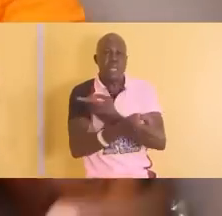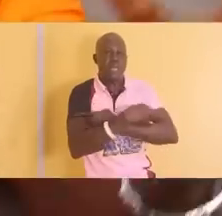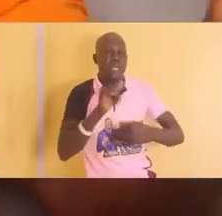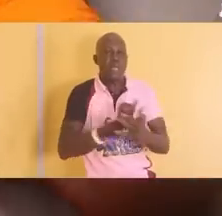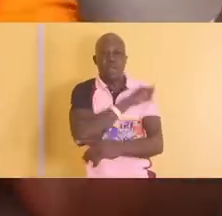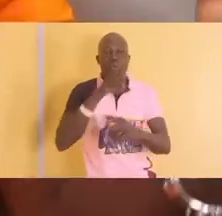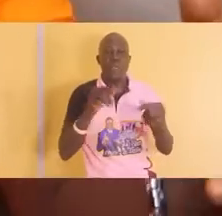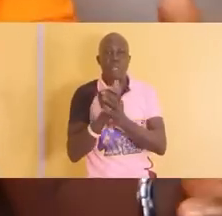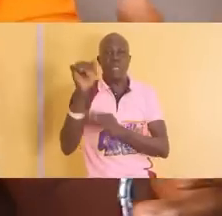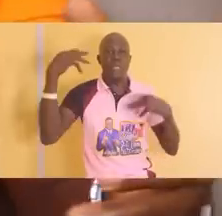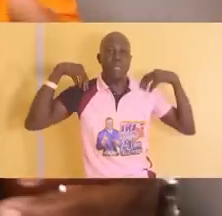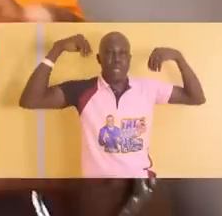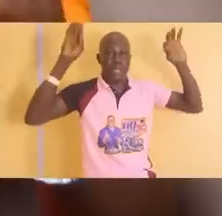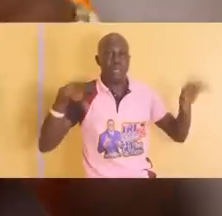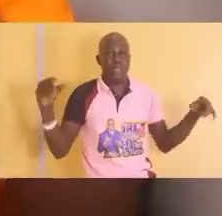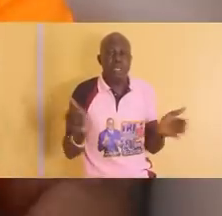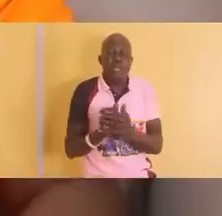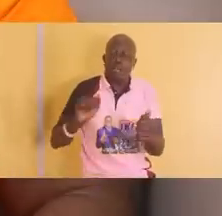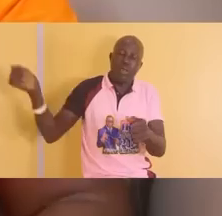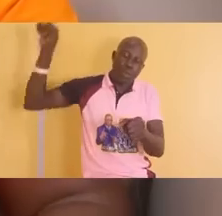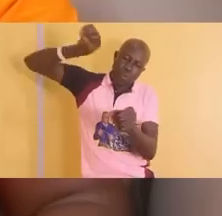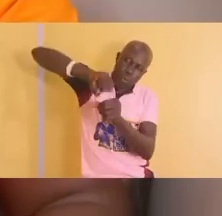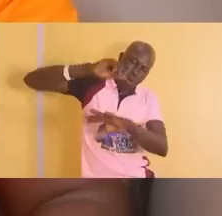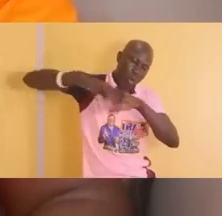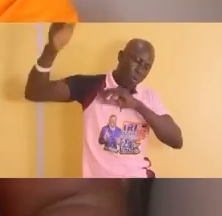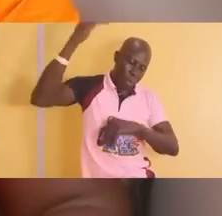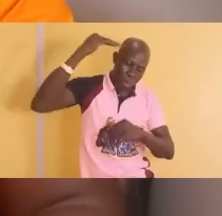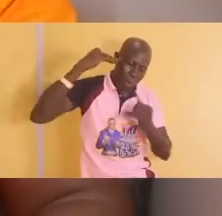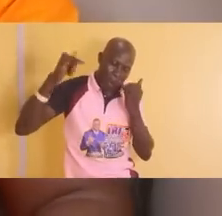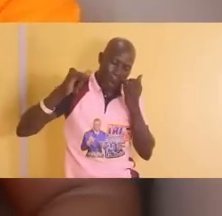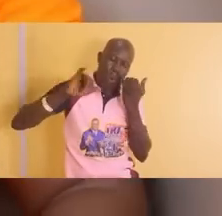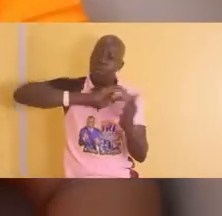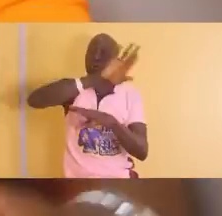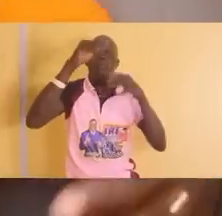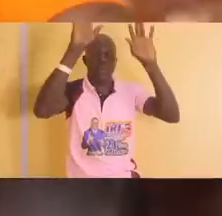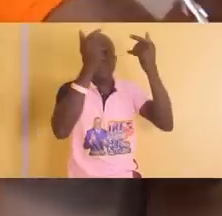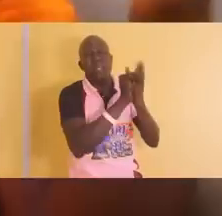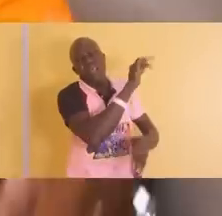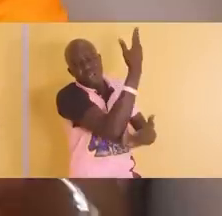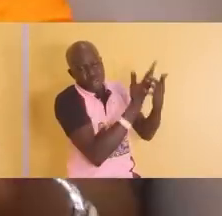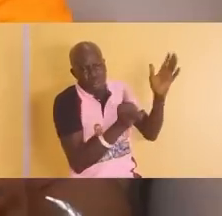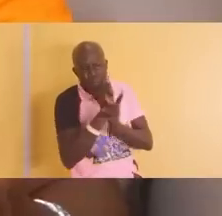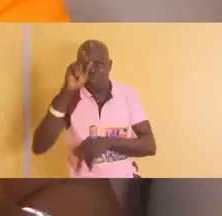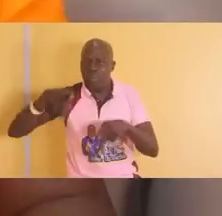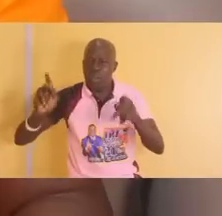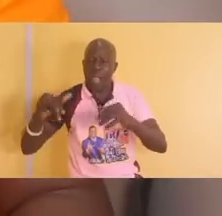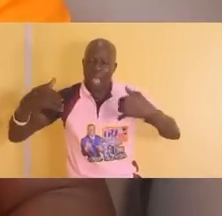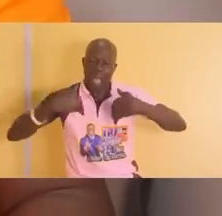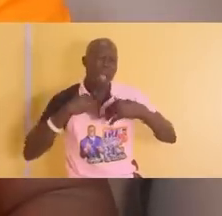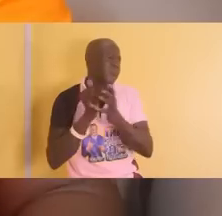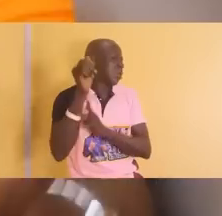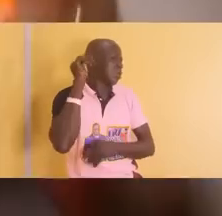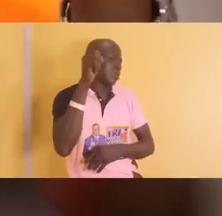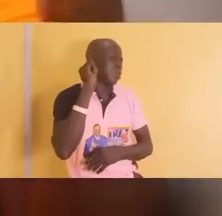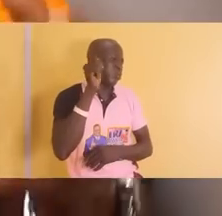day that the angels anointed my head with oil. No wonder that quantity of